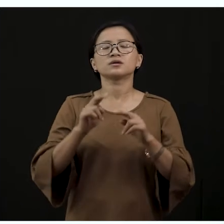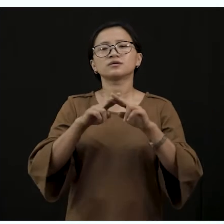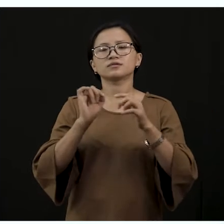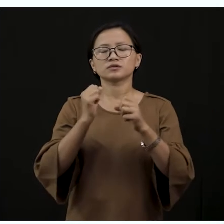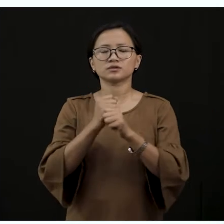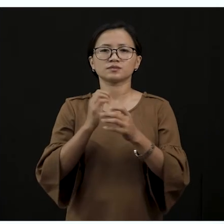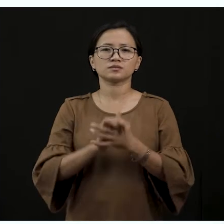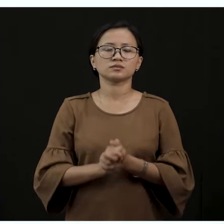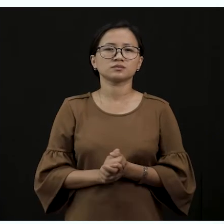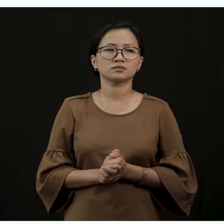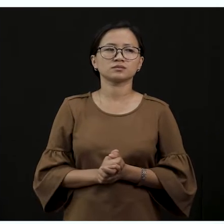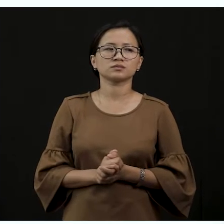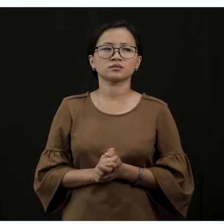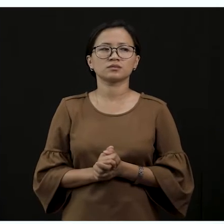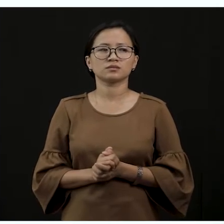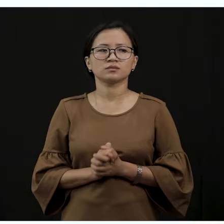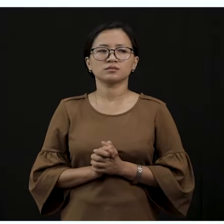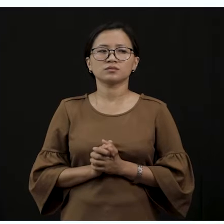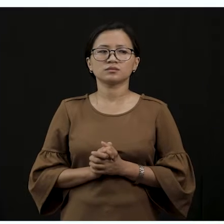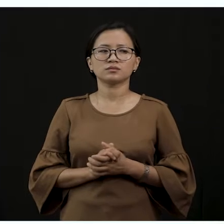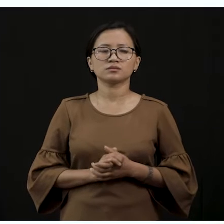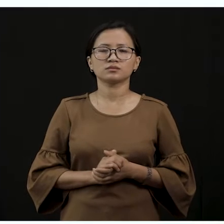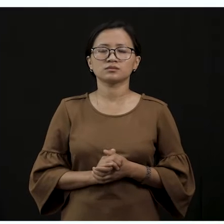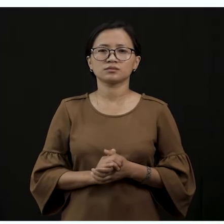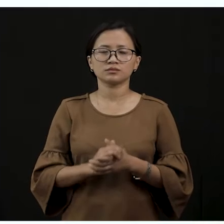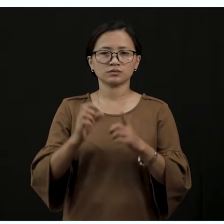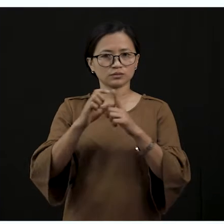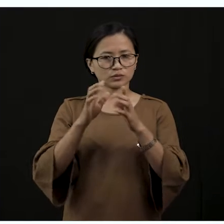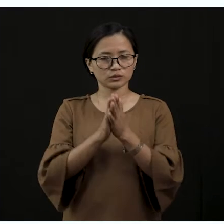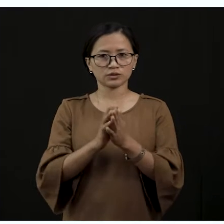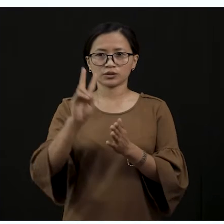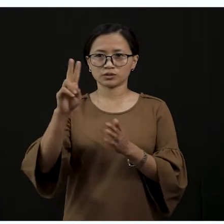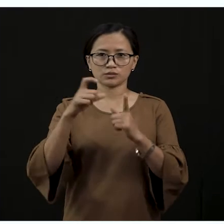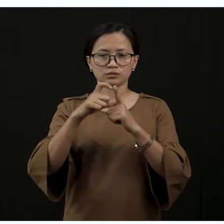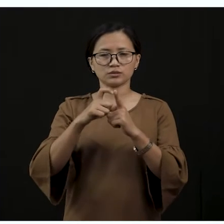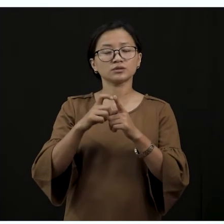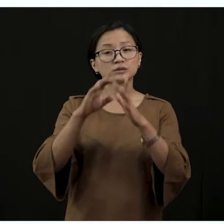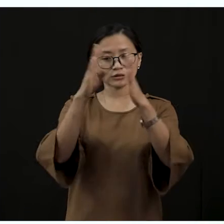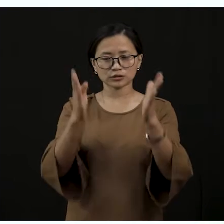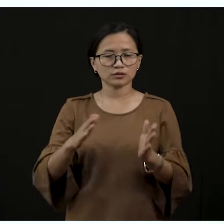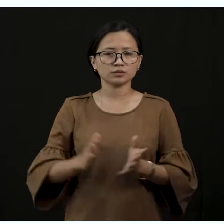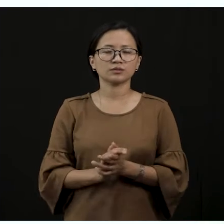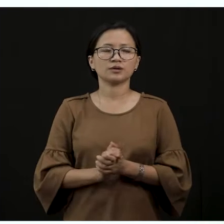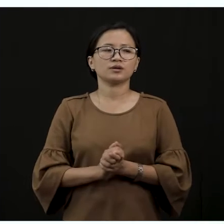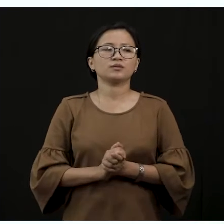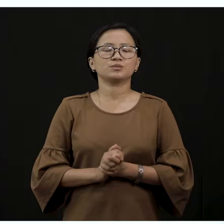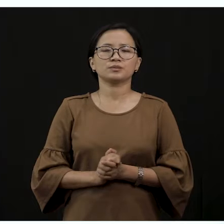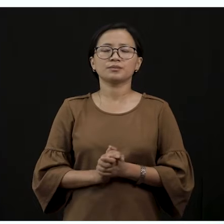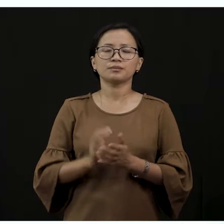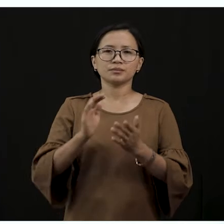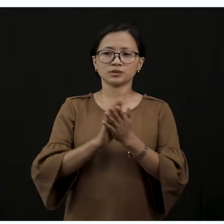figures, 2D shapes. Then we have to distinguish 2D shapes based on